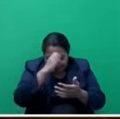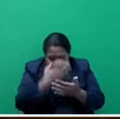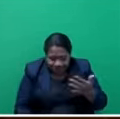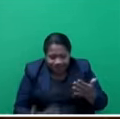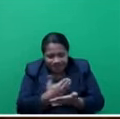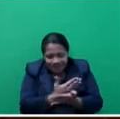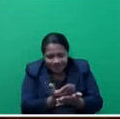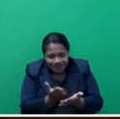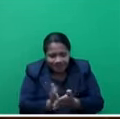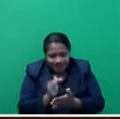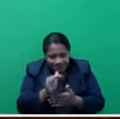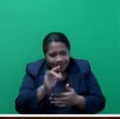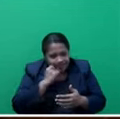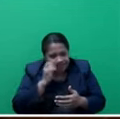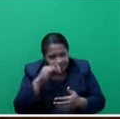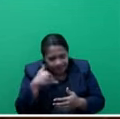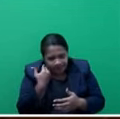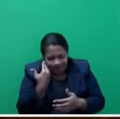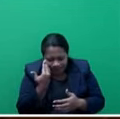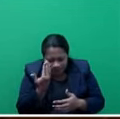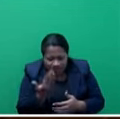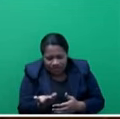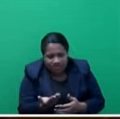destiny will always win out.